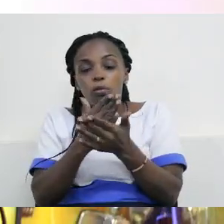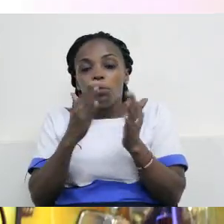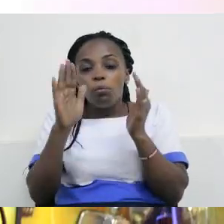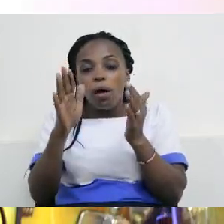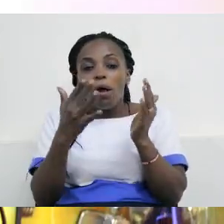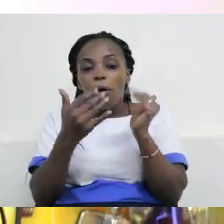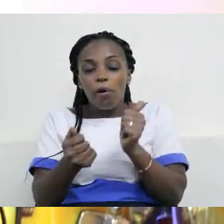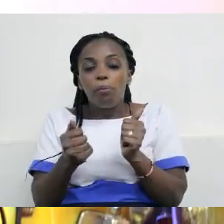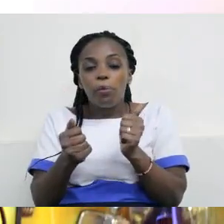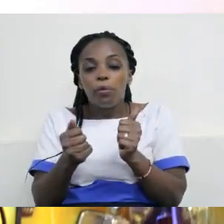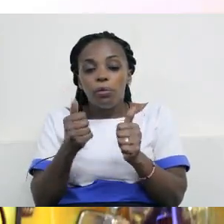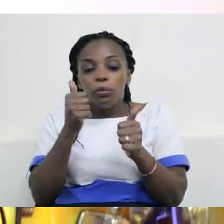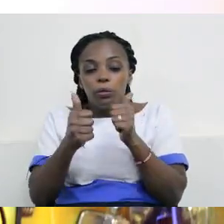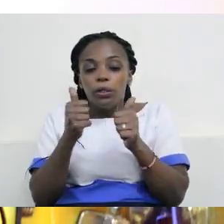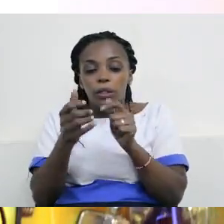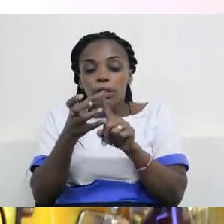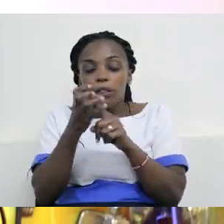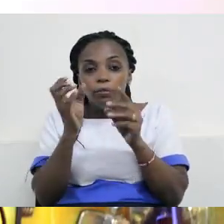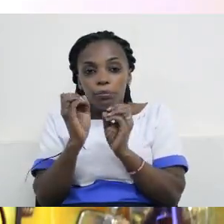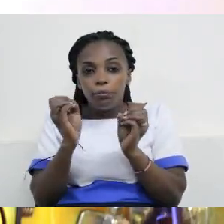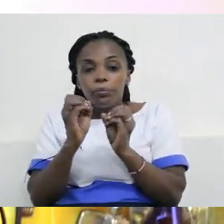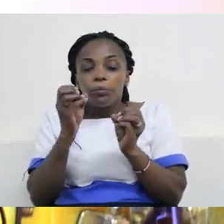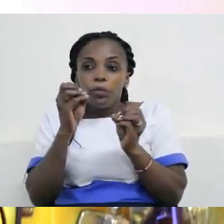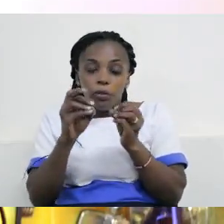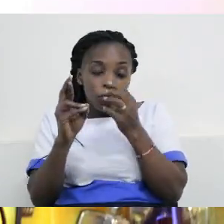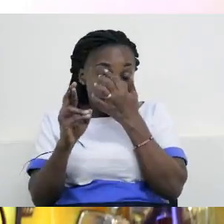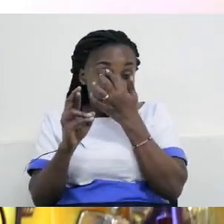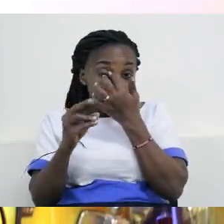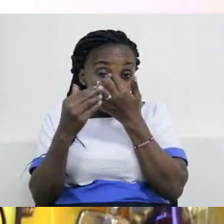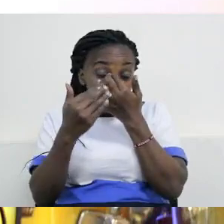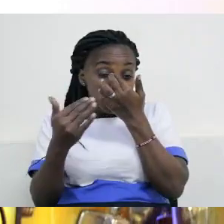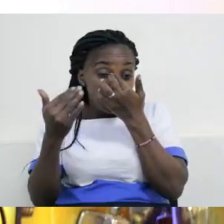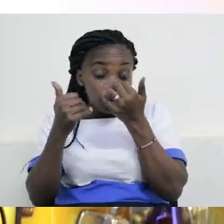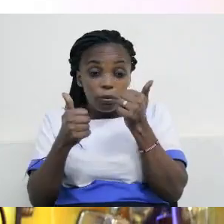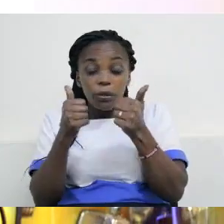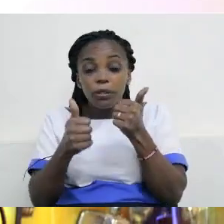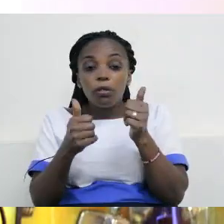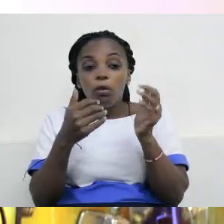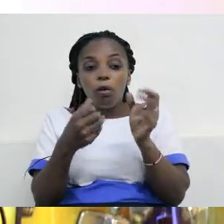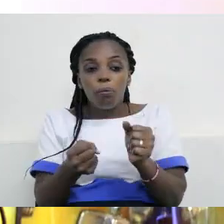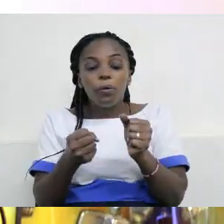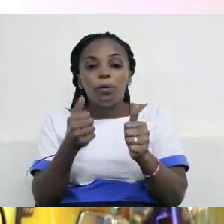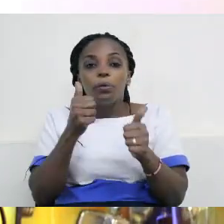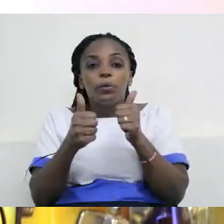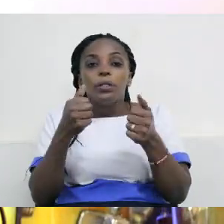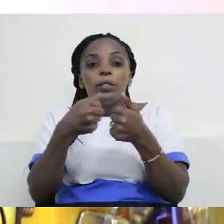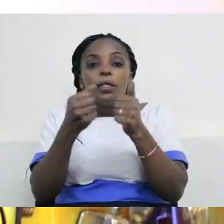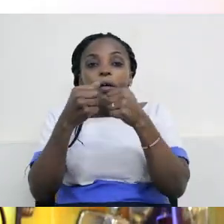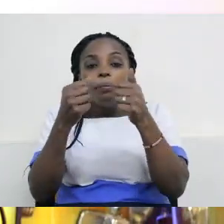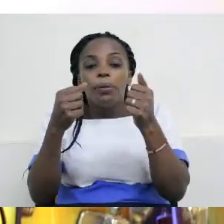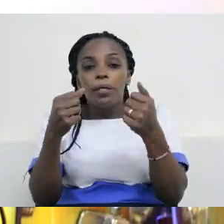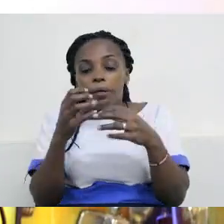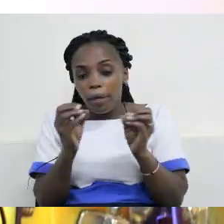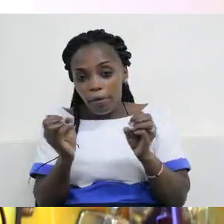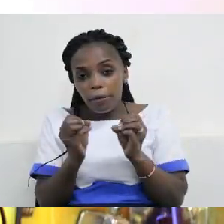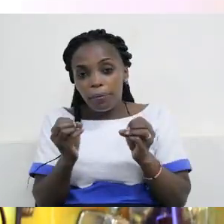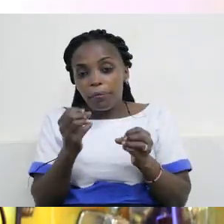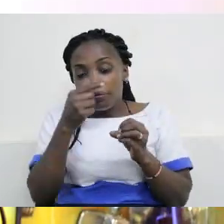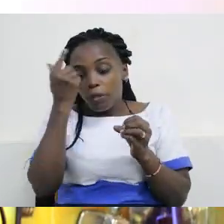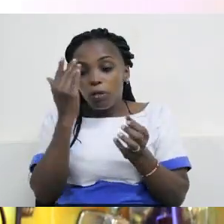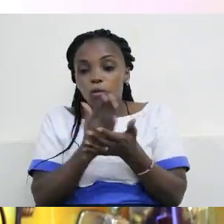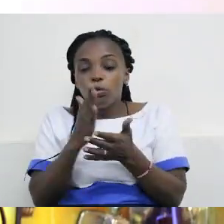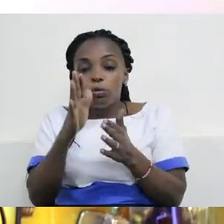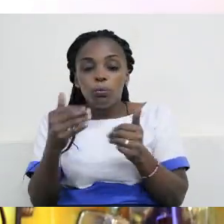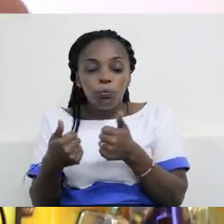have been not met. Or things that she had expected that have not happened the way she had wanted. Because of